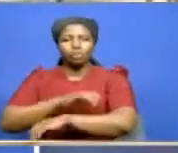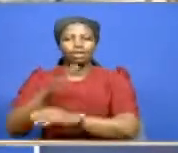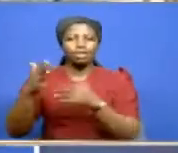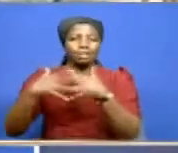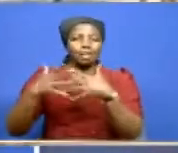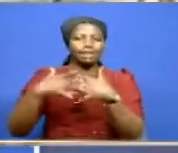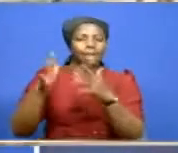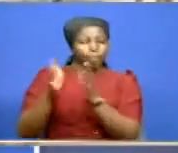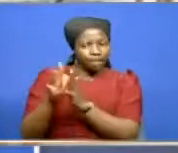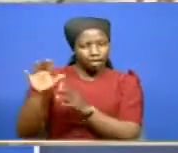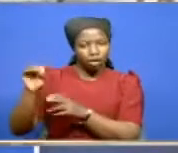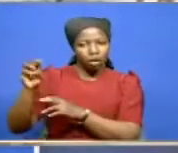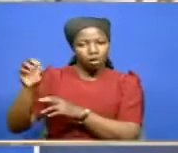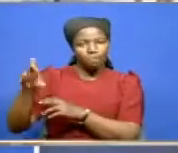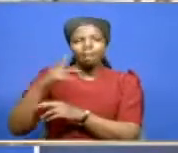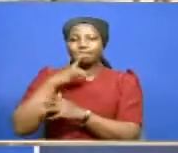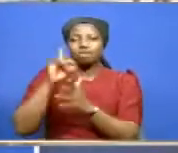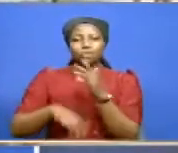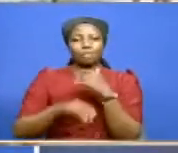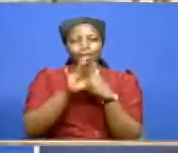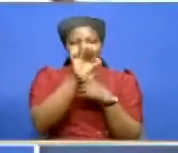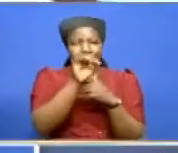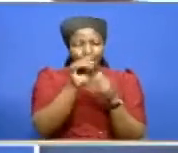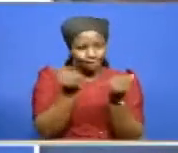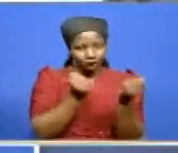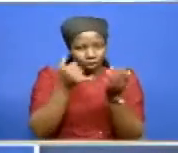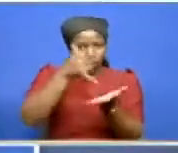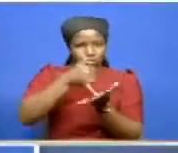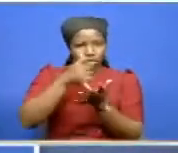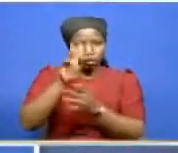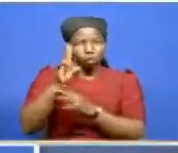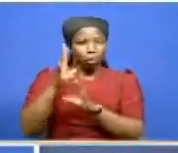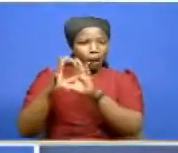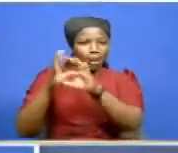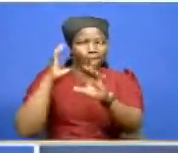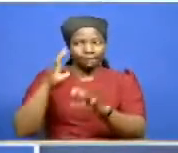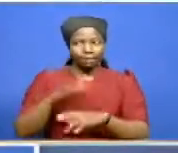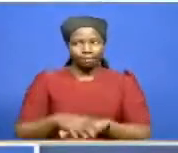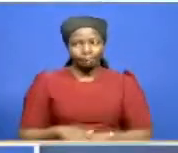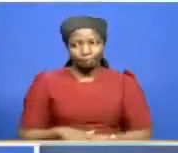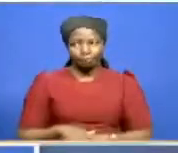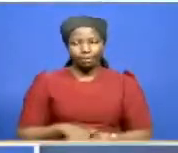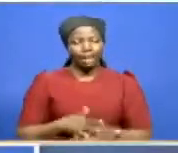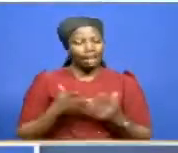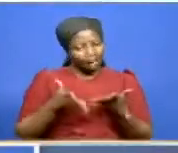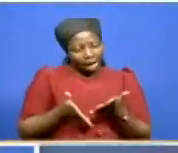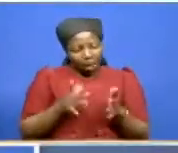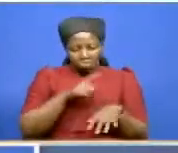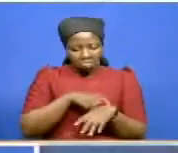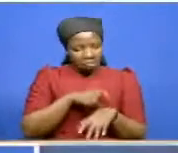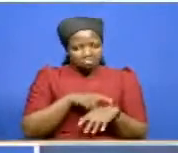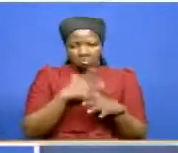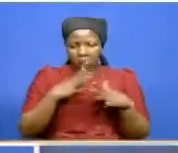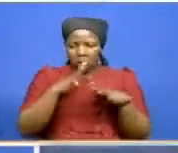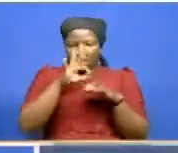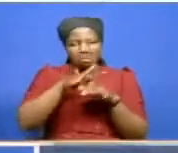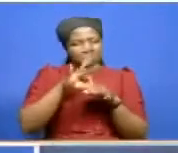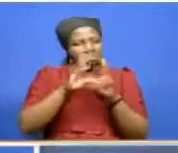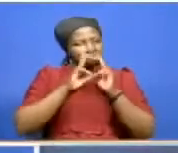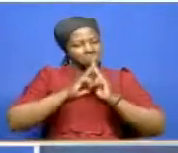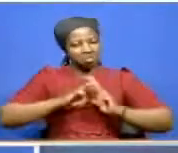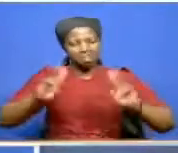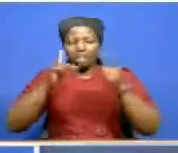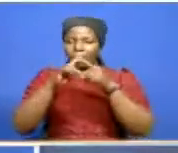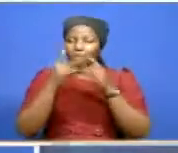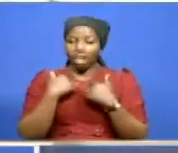30 vehicles, including 2 buses. Na sahihi watu wanapiga kura kwa amani, hakuna shida. Lakini iko